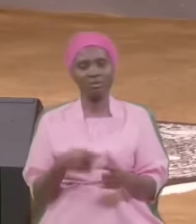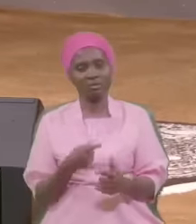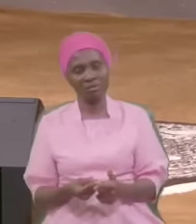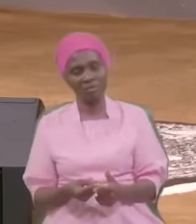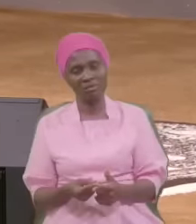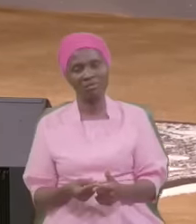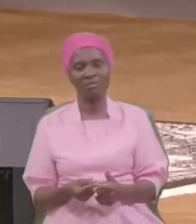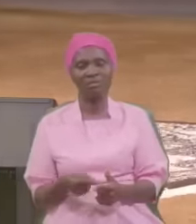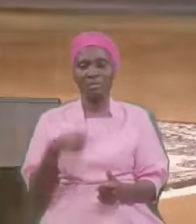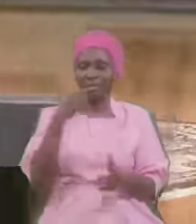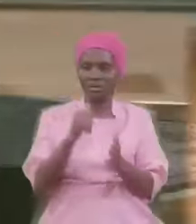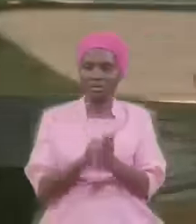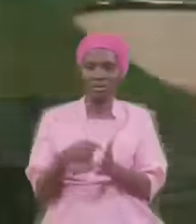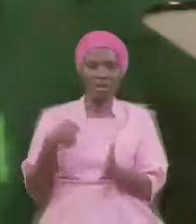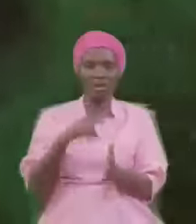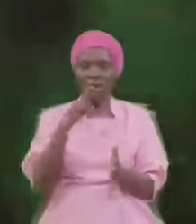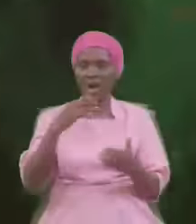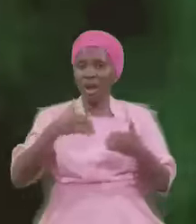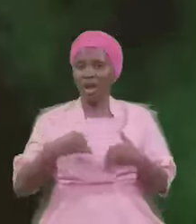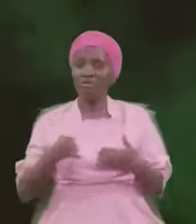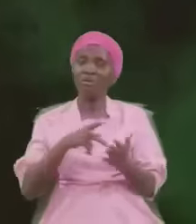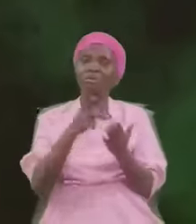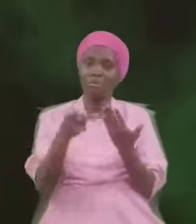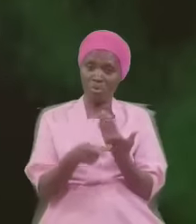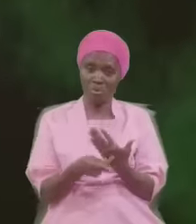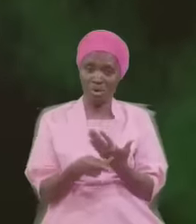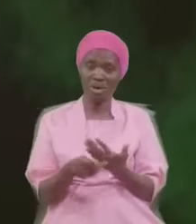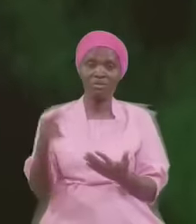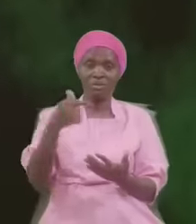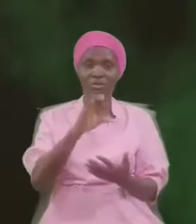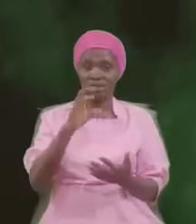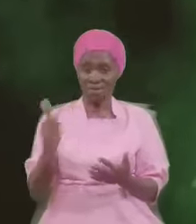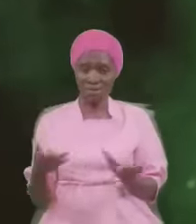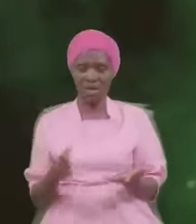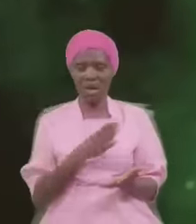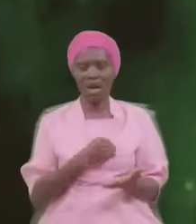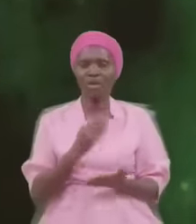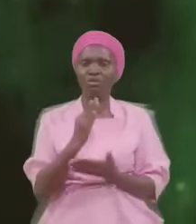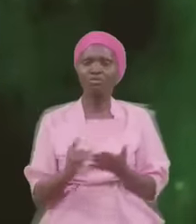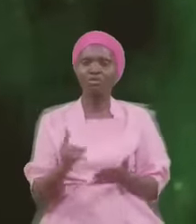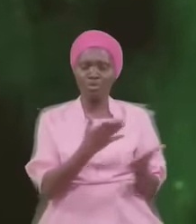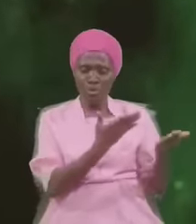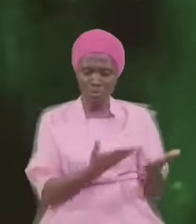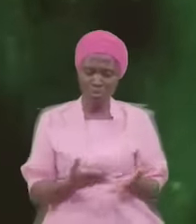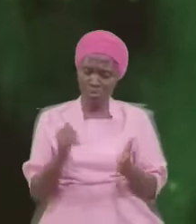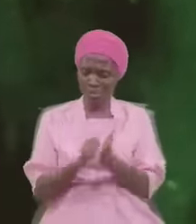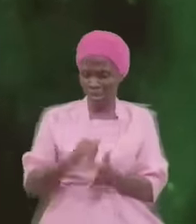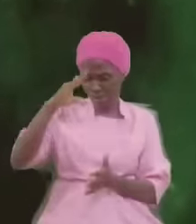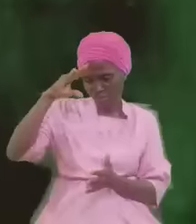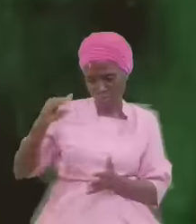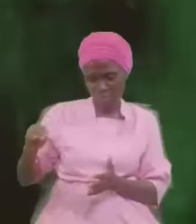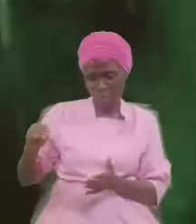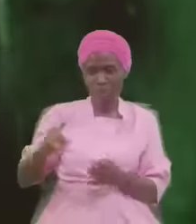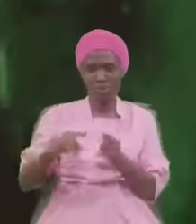crusade, and somebody brought that young man. And he had his instrument, the